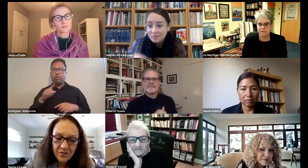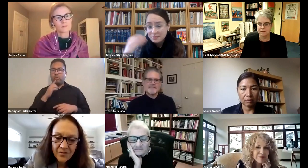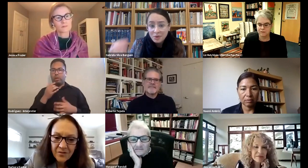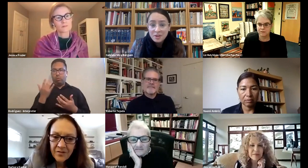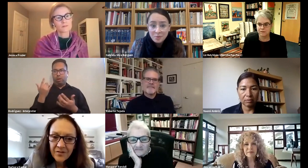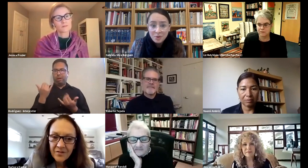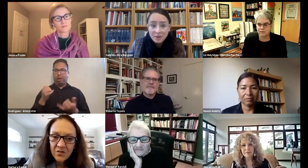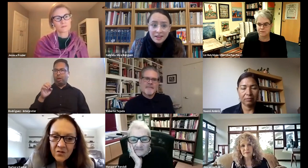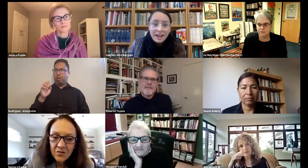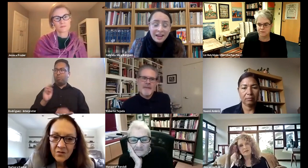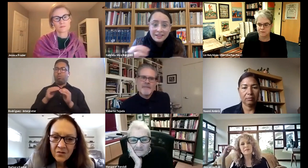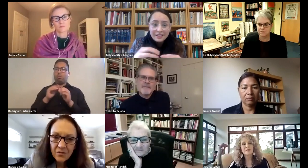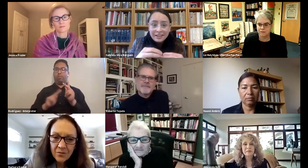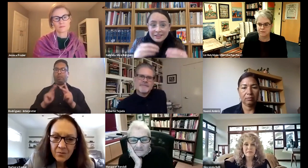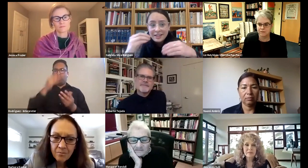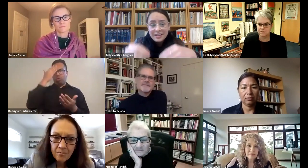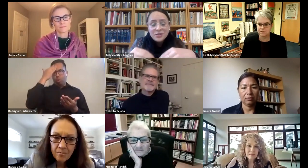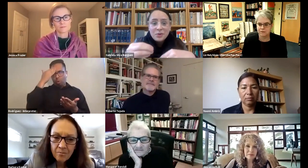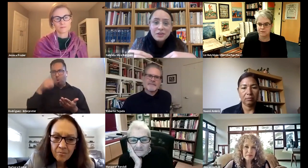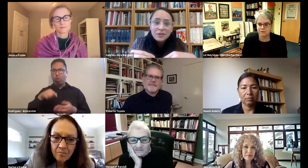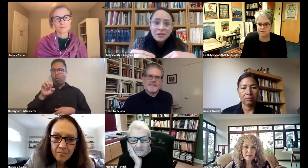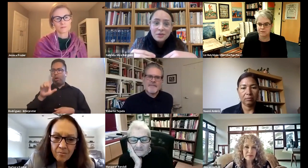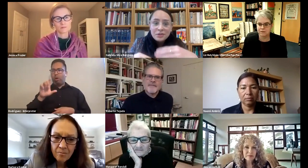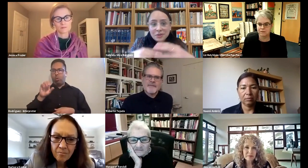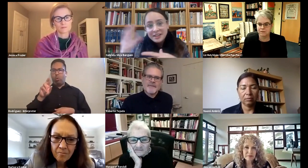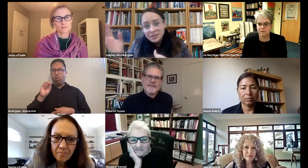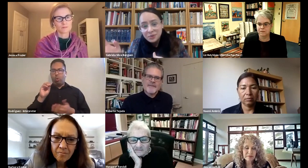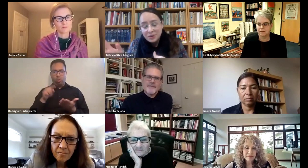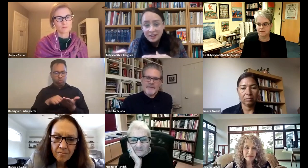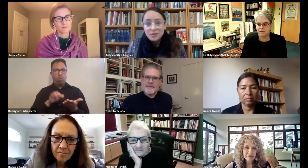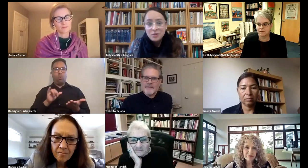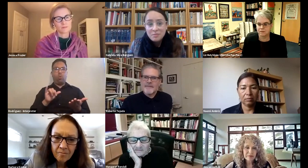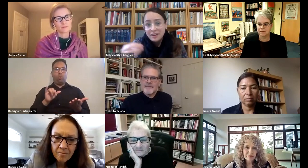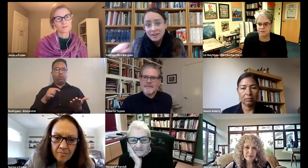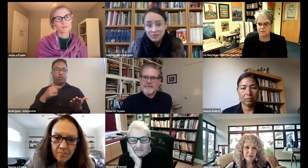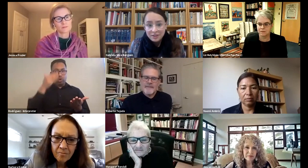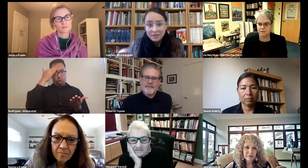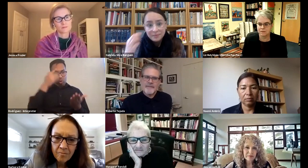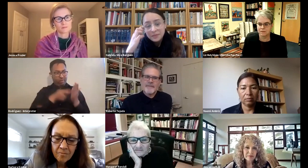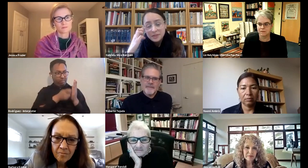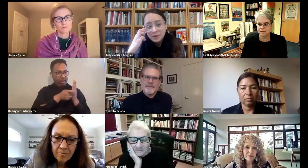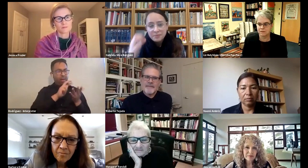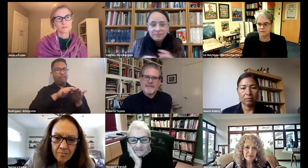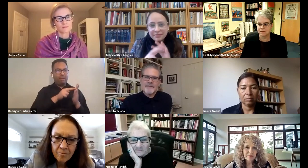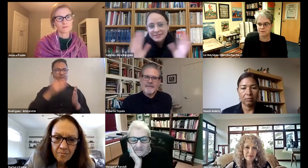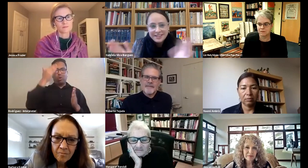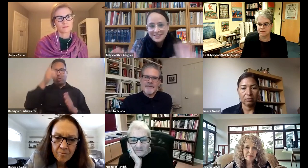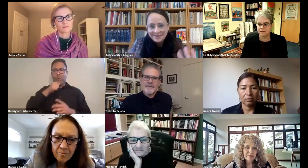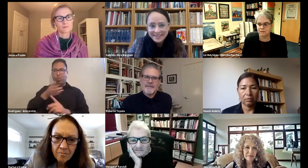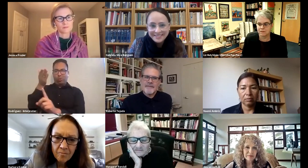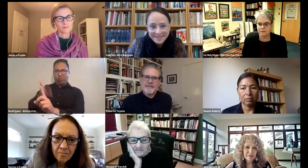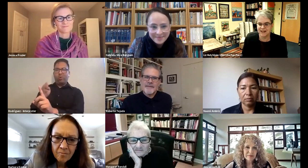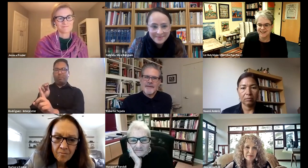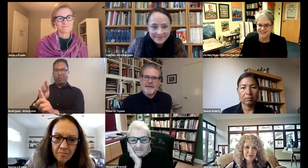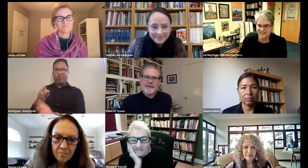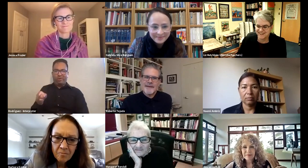Corno more and more. And getting to know El Corno also leads to getting to know Margaret Randall. So that's it.